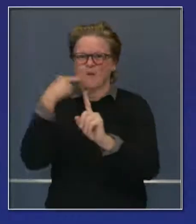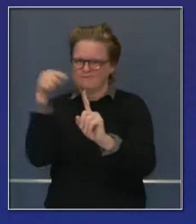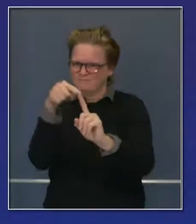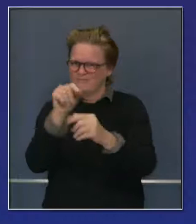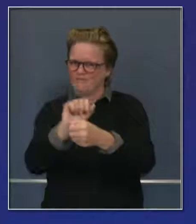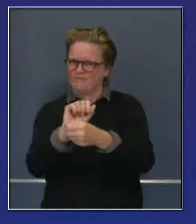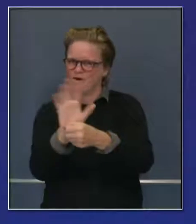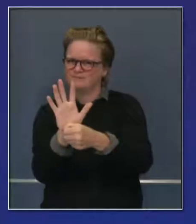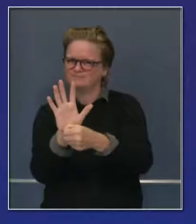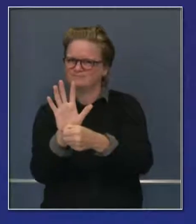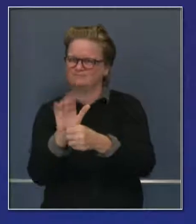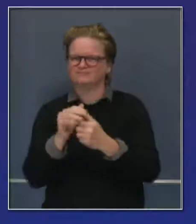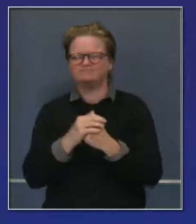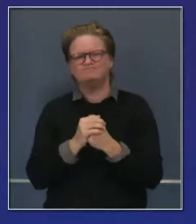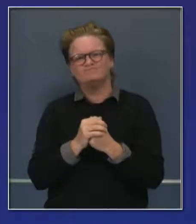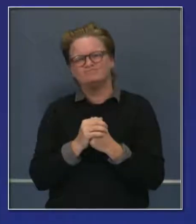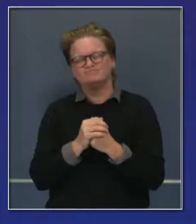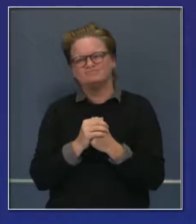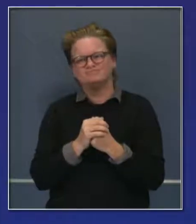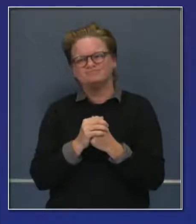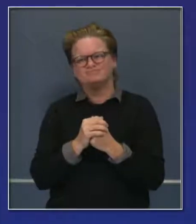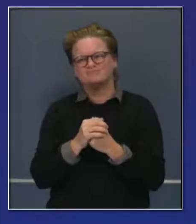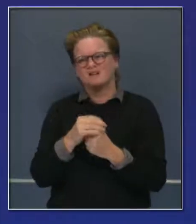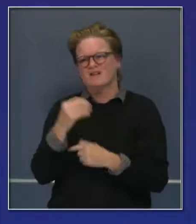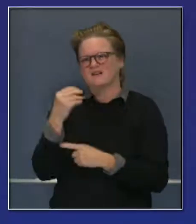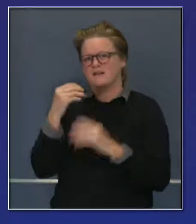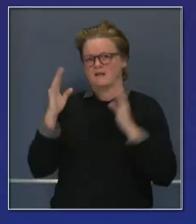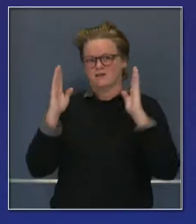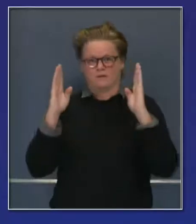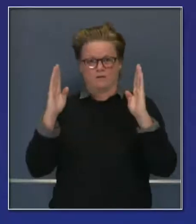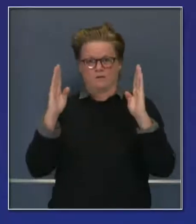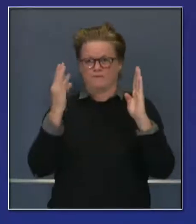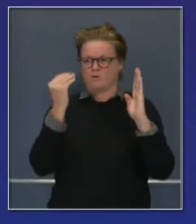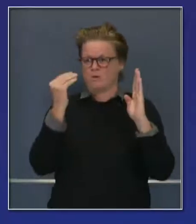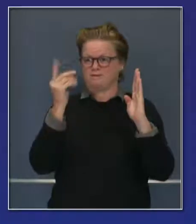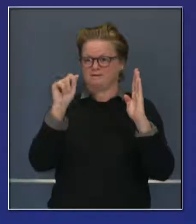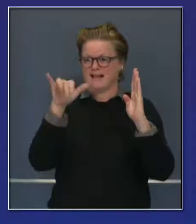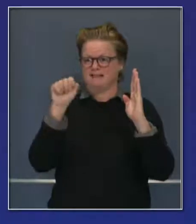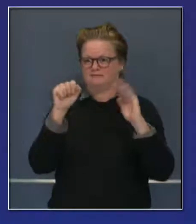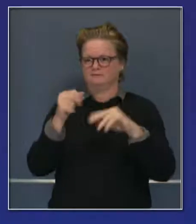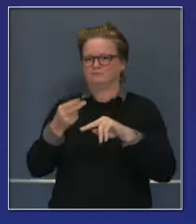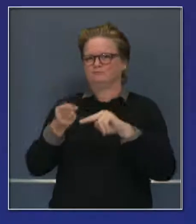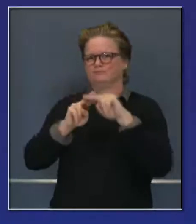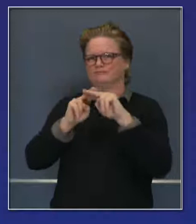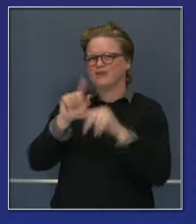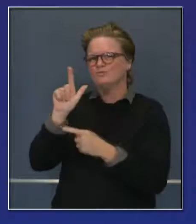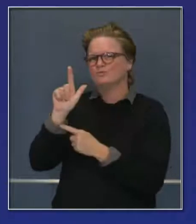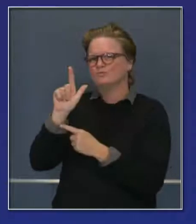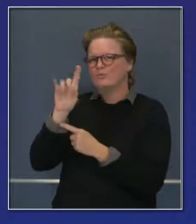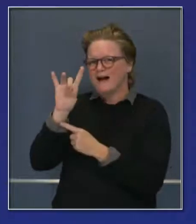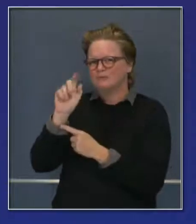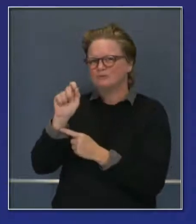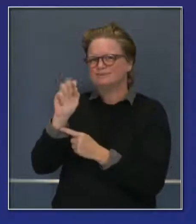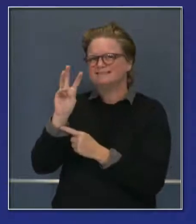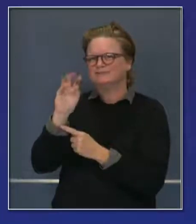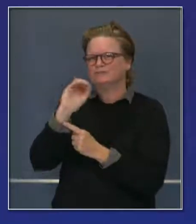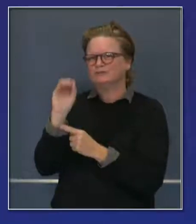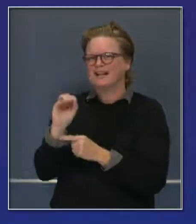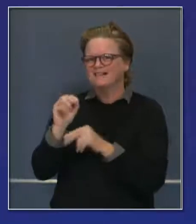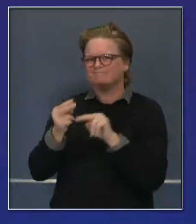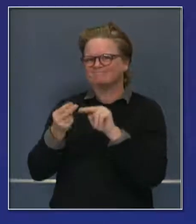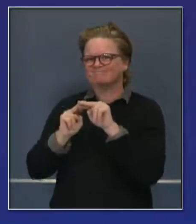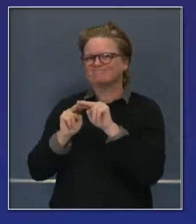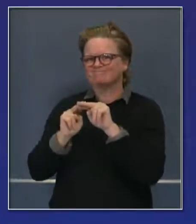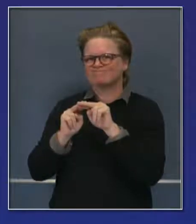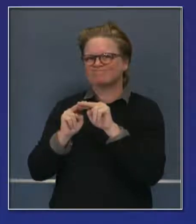As you can see here, just over the last 14-day period, it's increased 28.6%. So that trend line continues up,